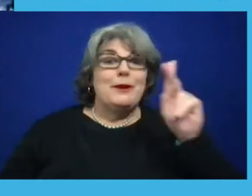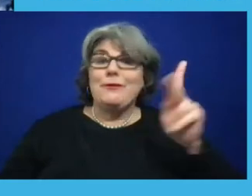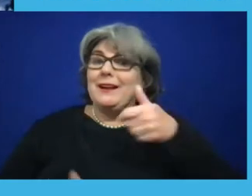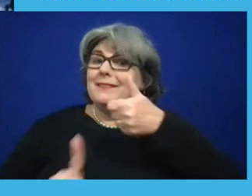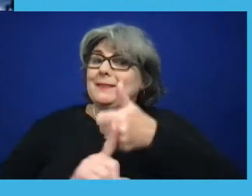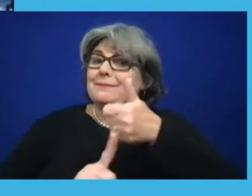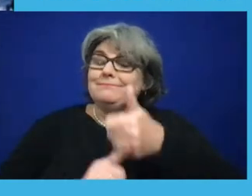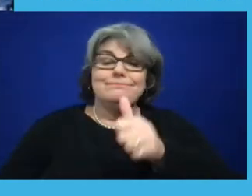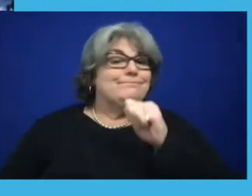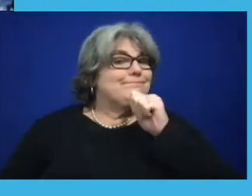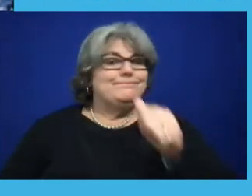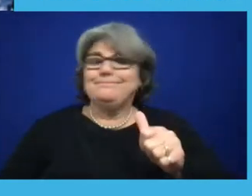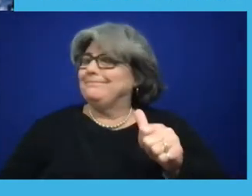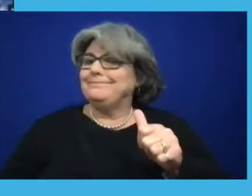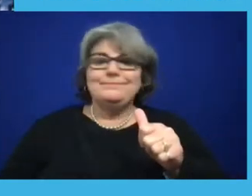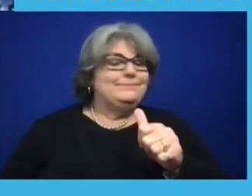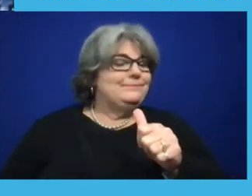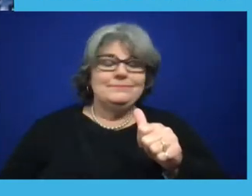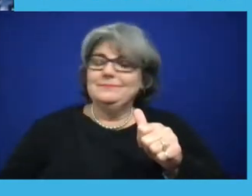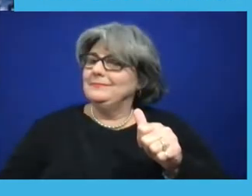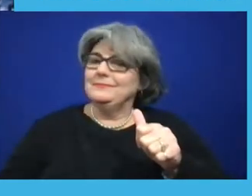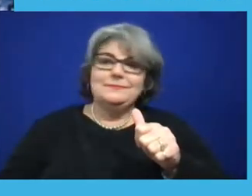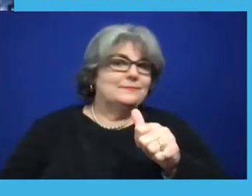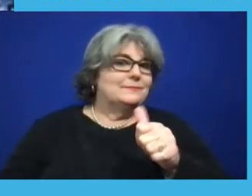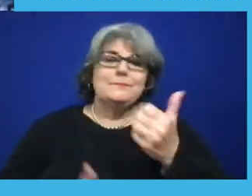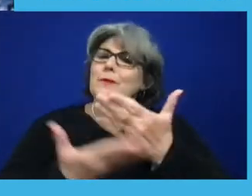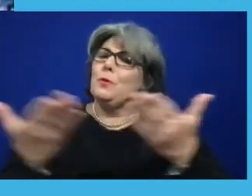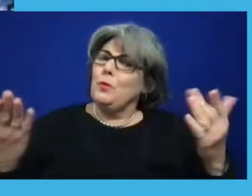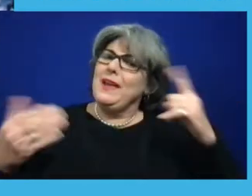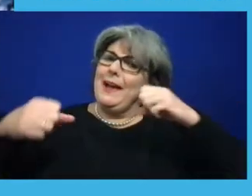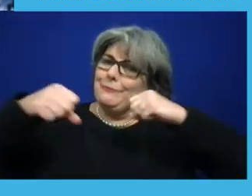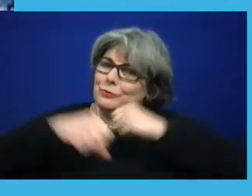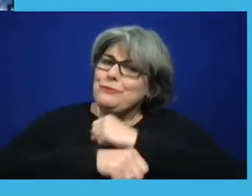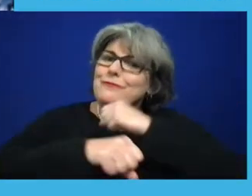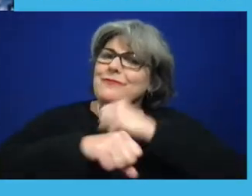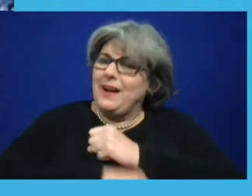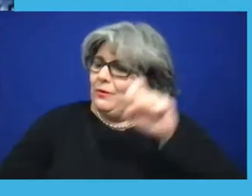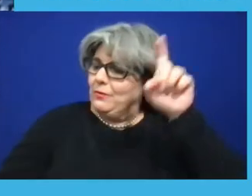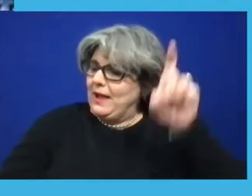But I also know that things will not be okay on their own.